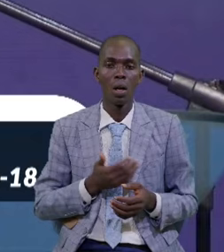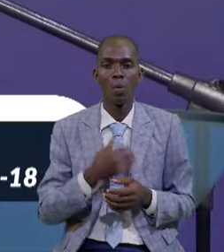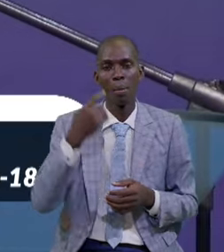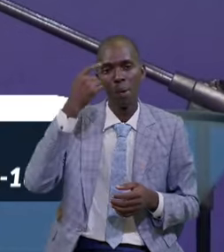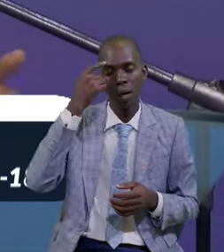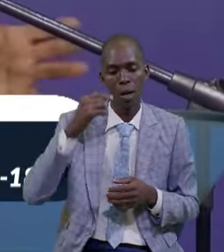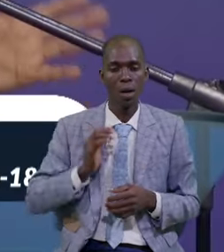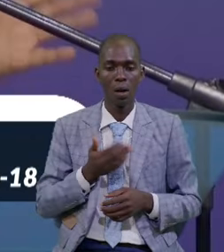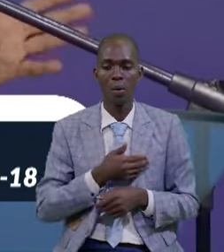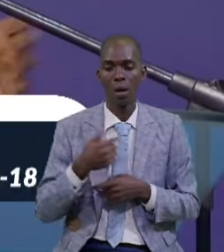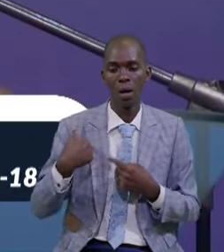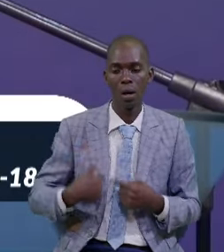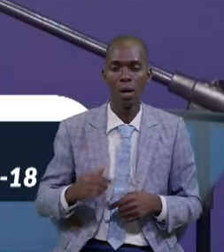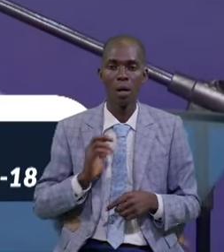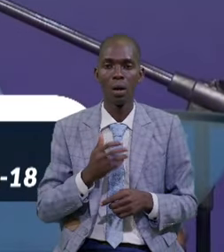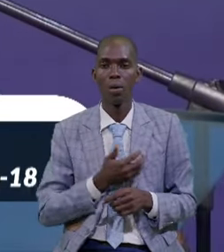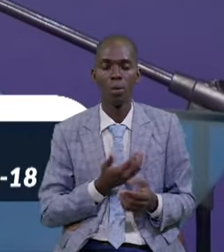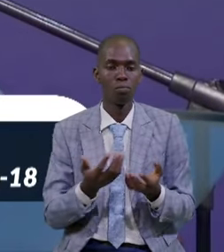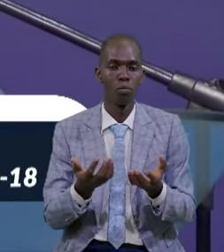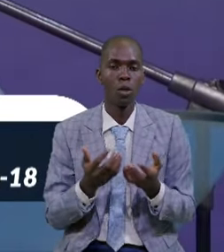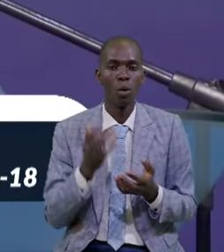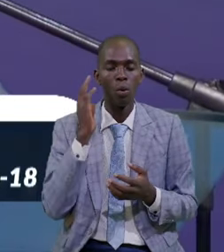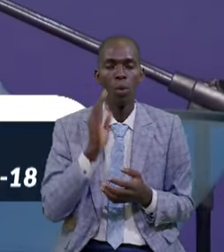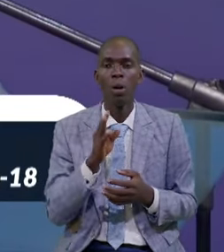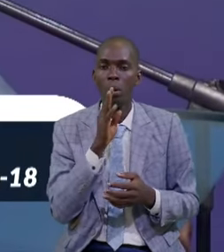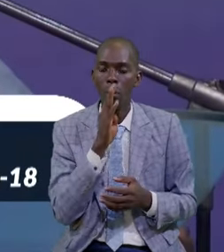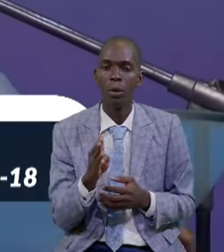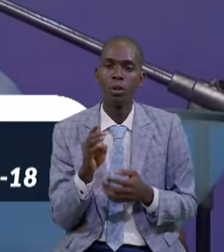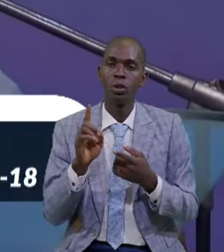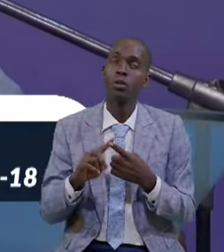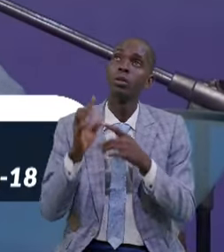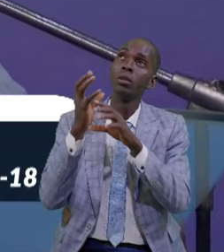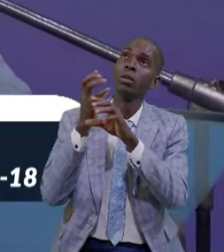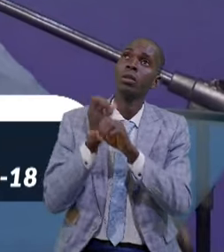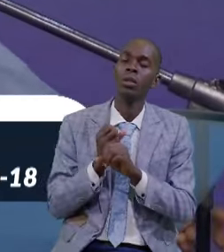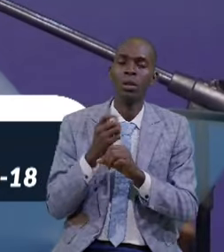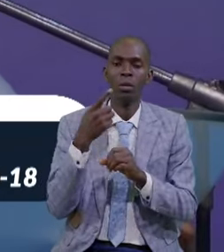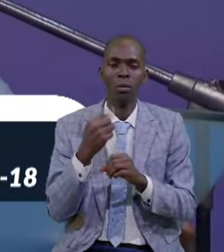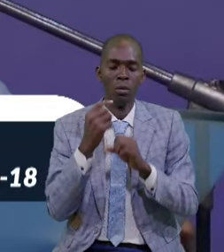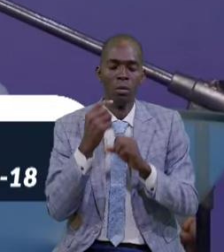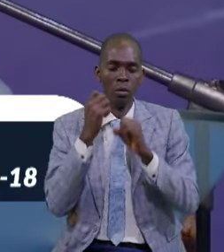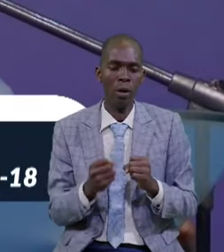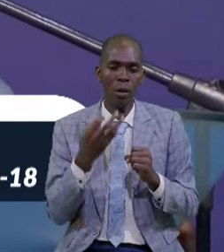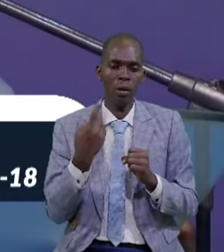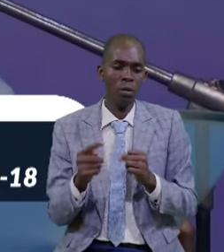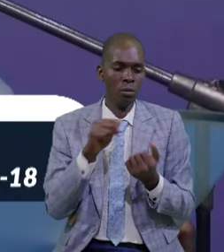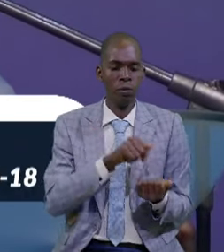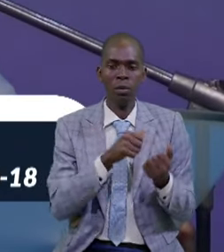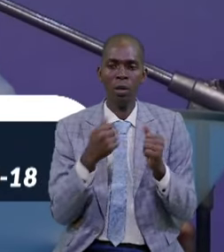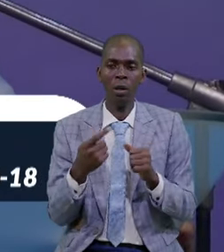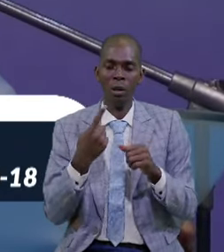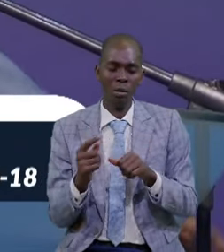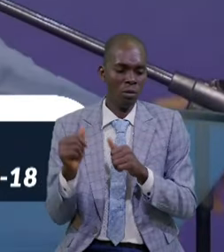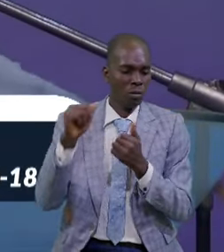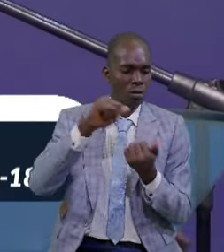our desires will be on receiving the power the baptism, the immersion in the